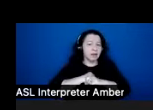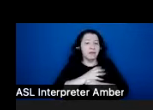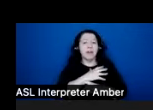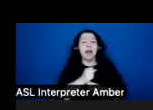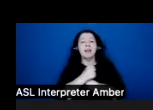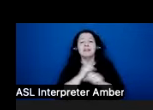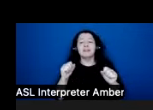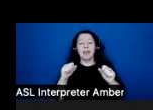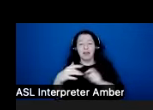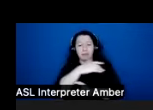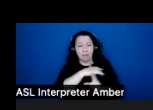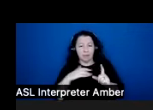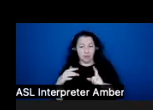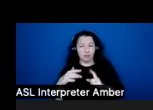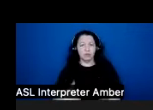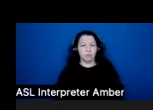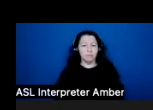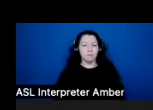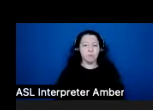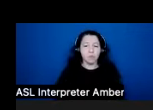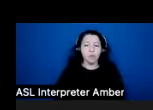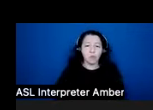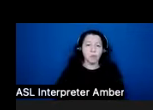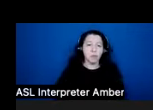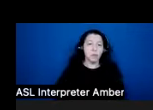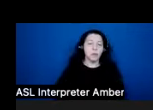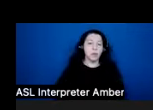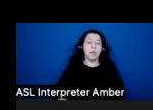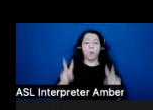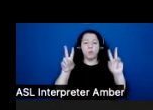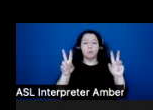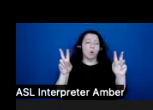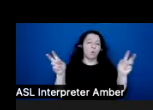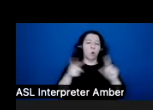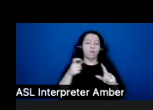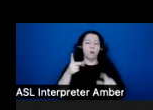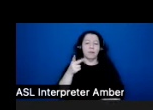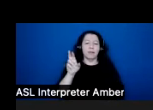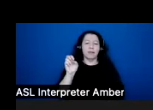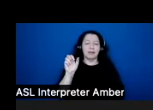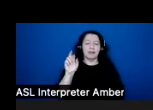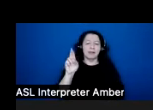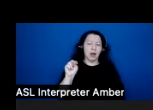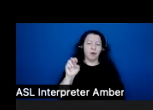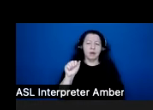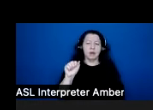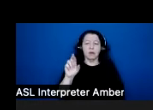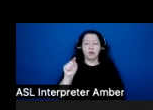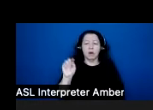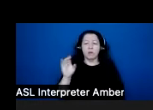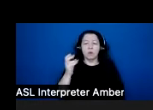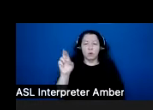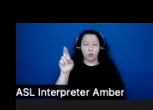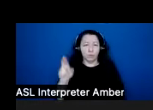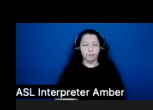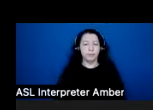and safety atmospheres. So in the slide, it always is going to say women and